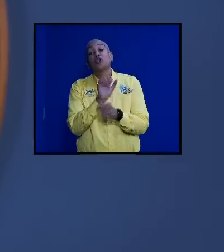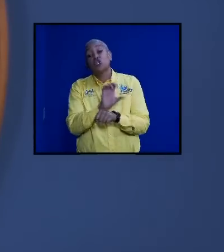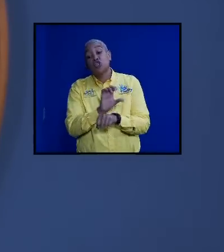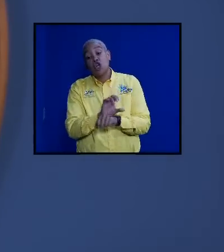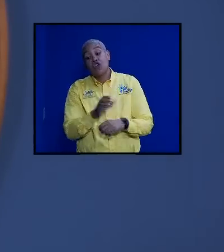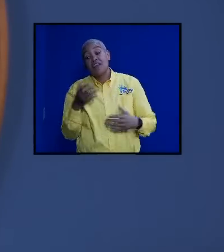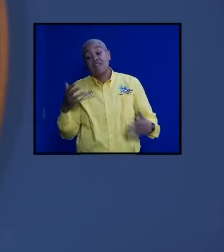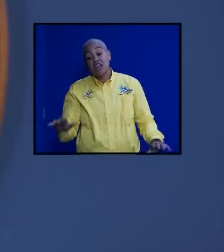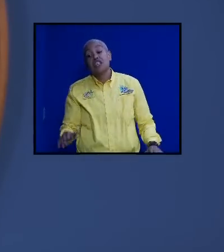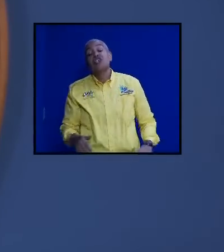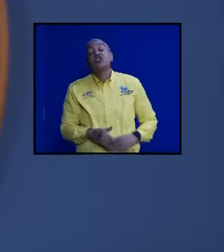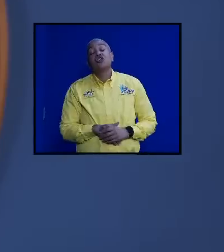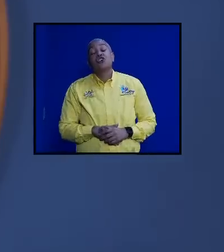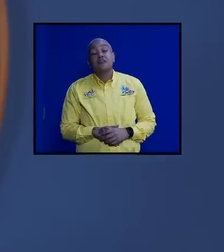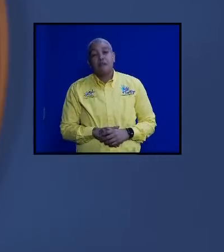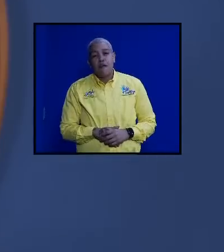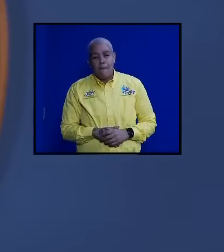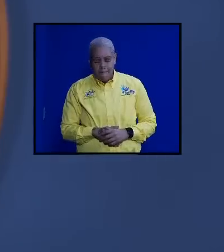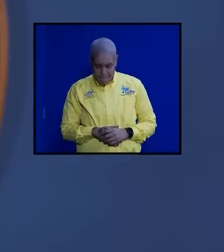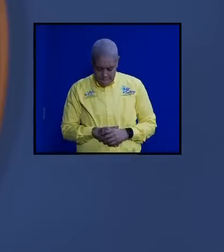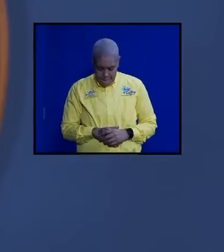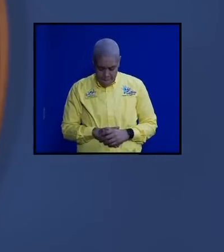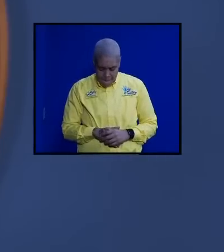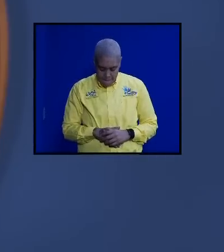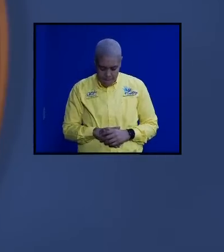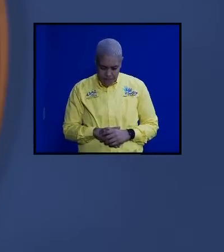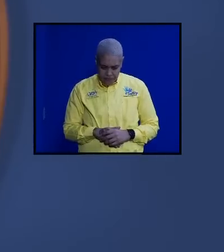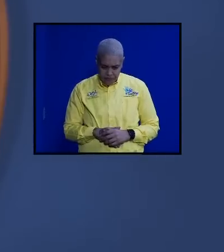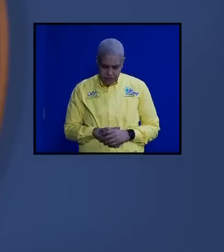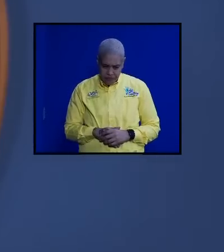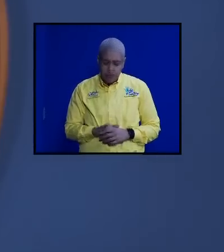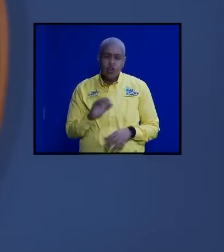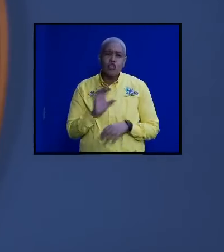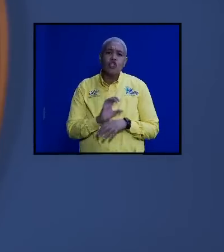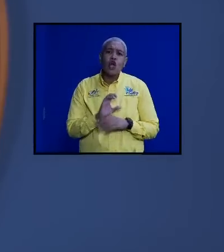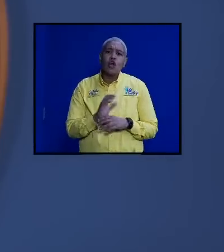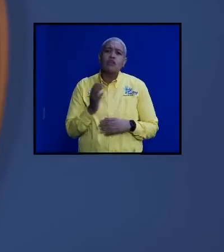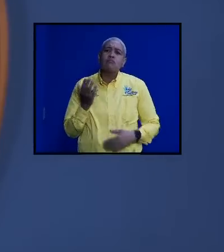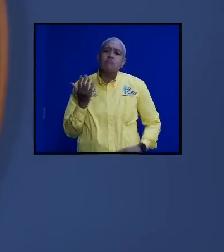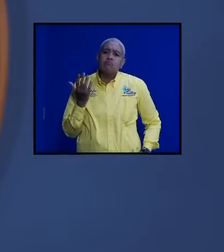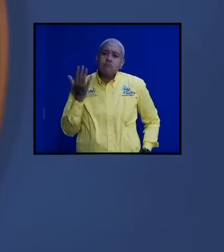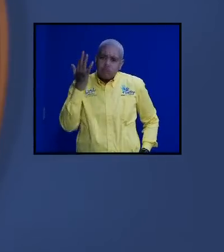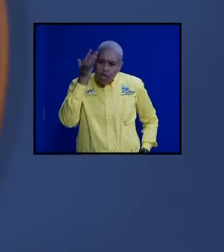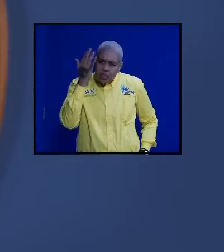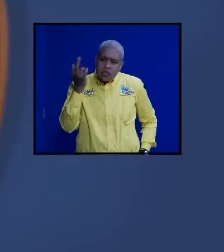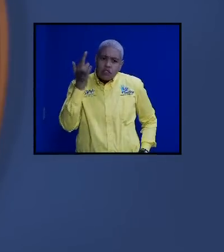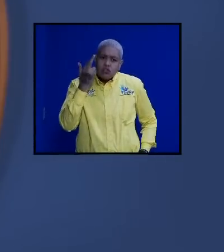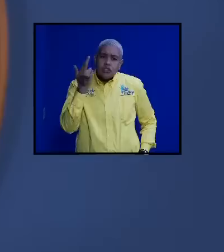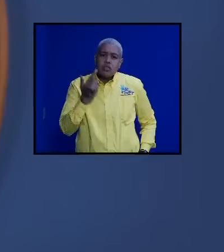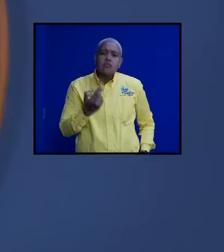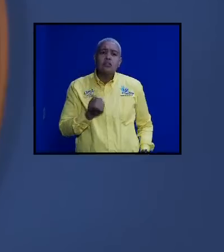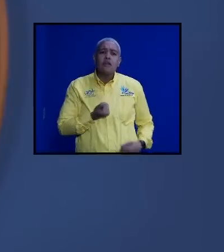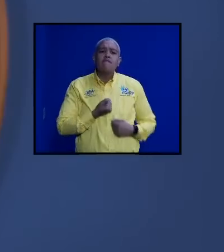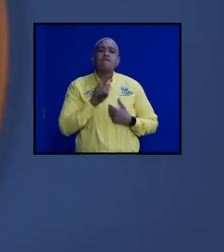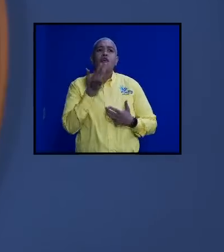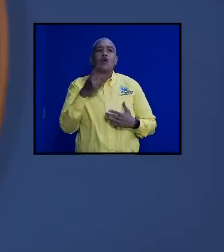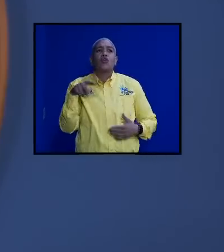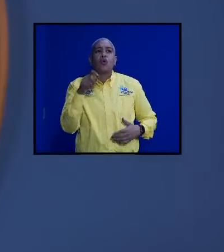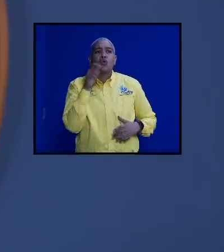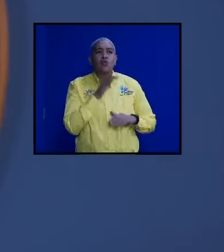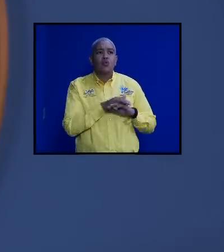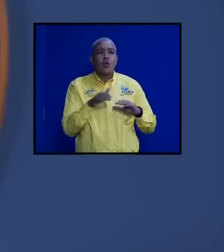and the church has been a very reasonable voice, those who don't have on political